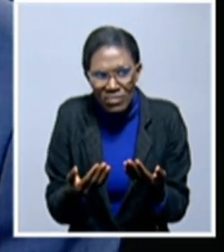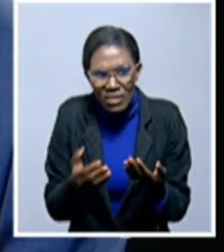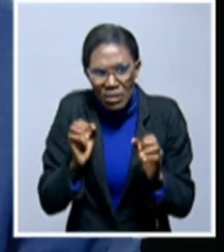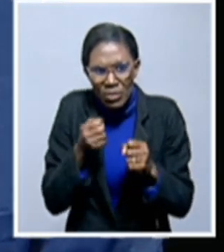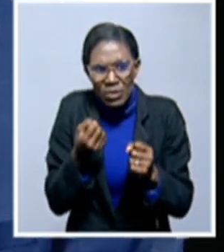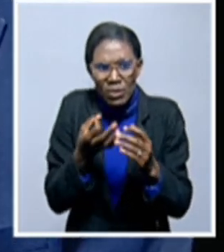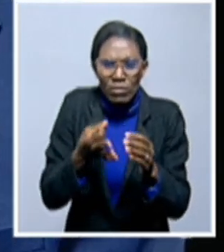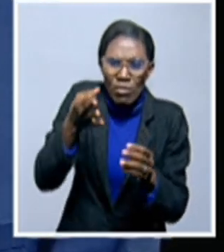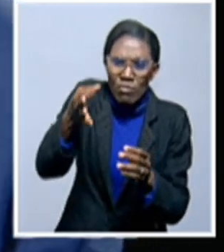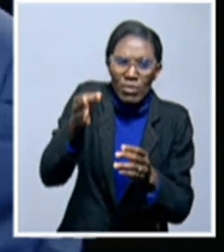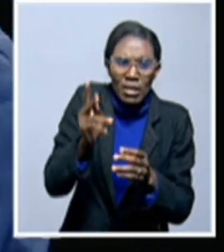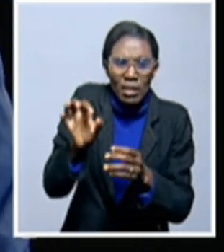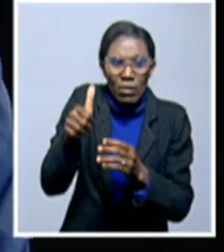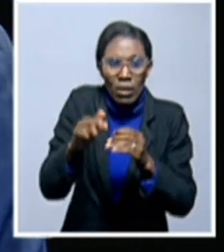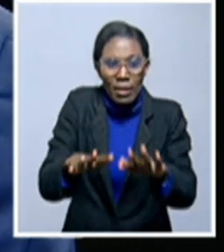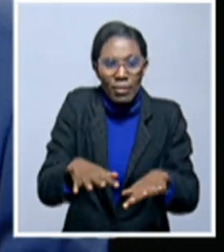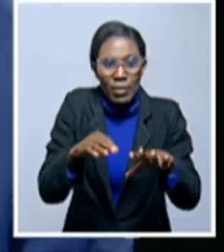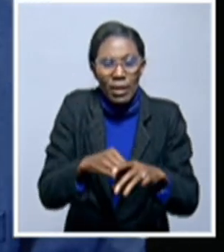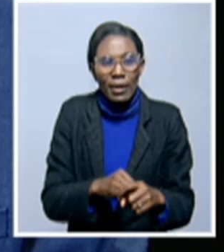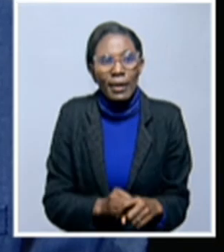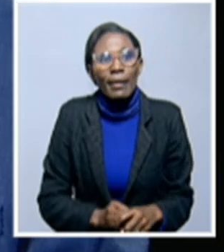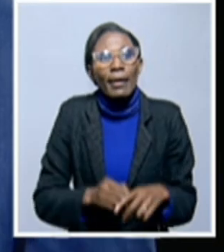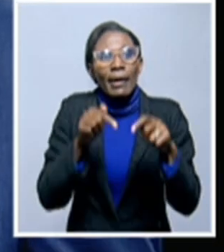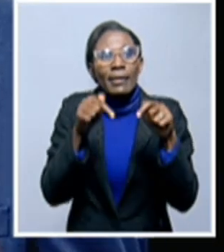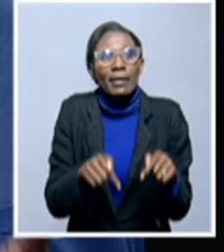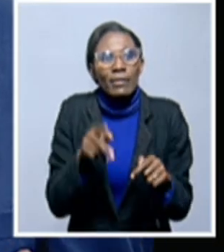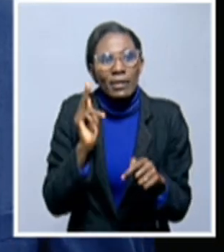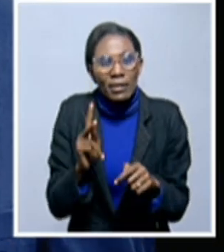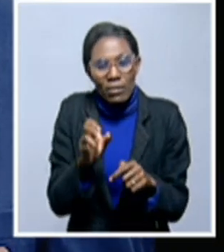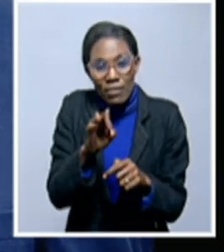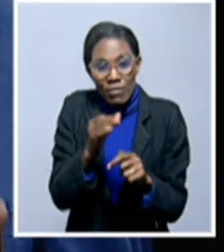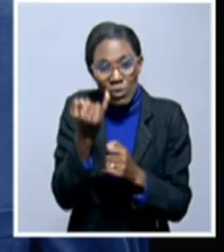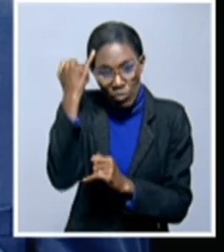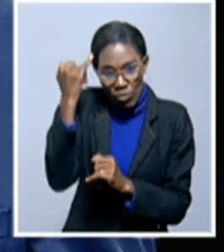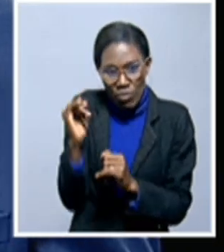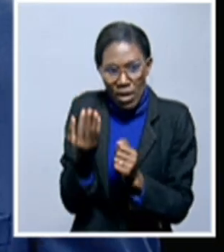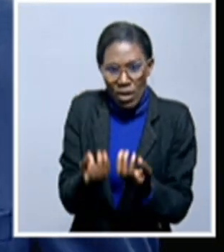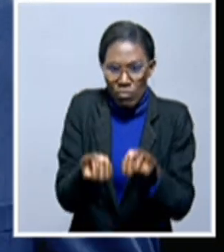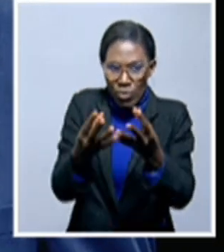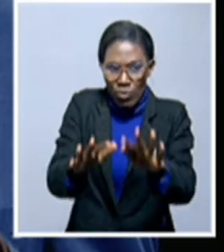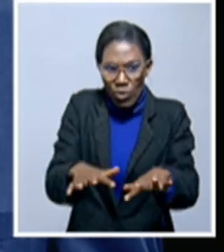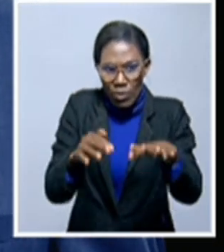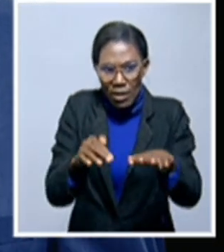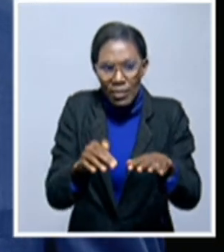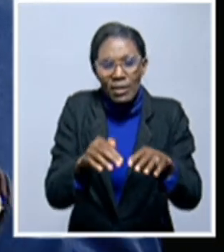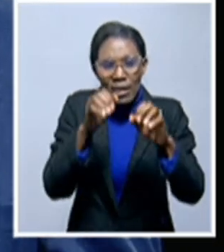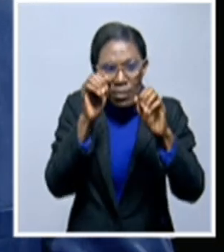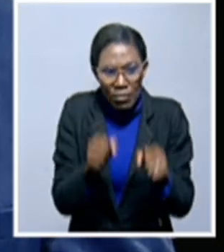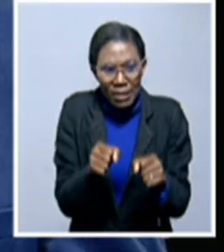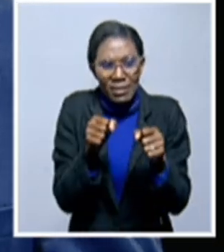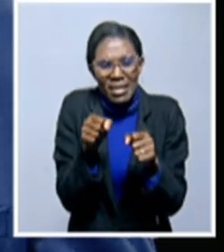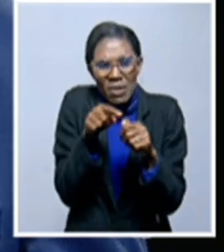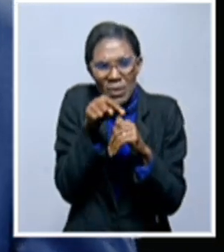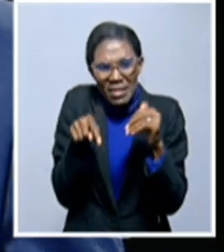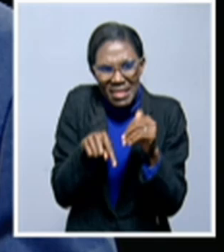to understand what we talk about when a motion lapses, is that when a motion is then tabled in Parliament, it has to run